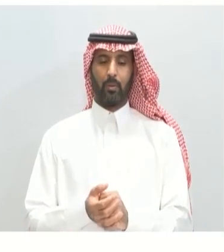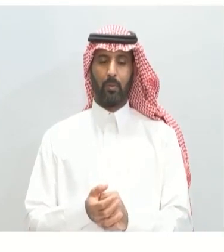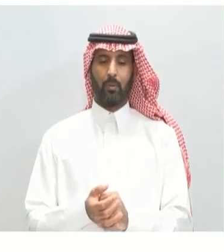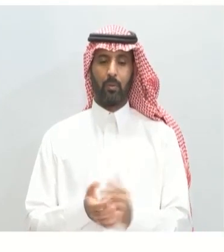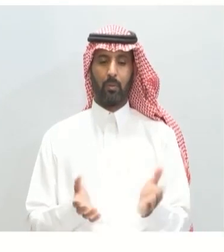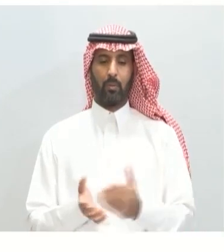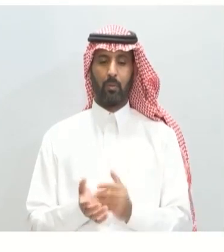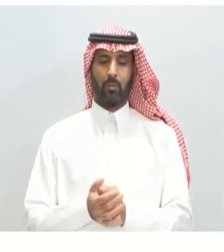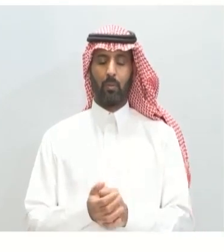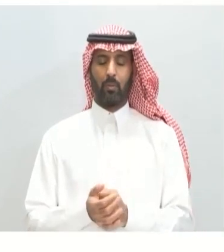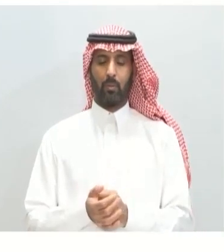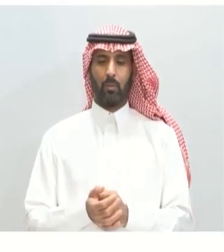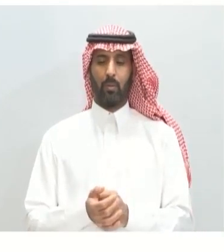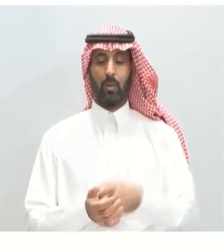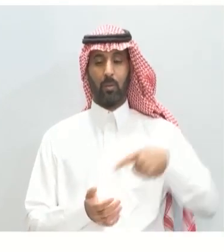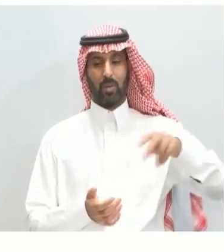What about pediatric?